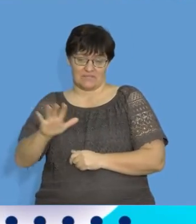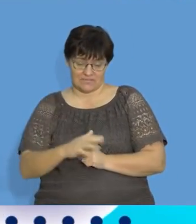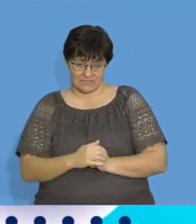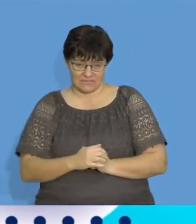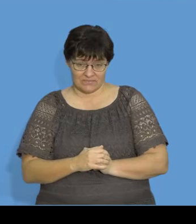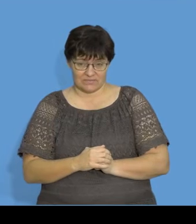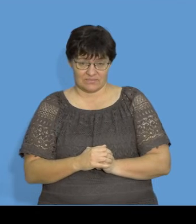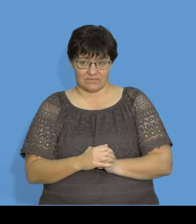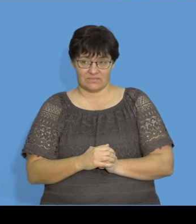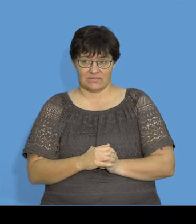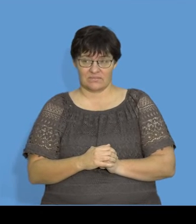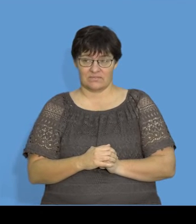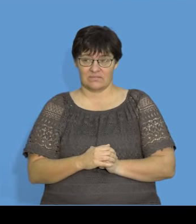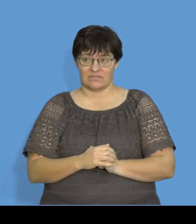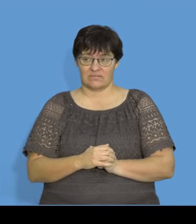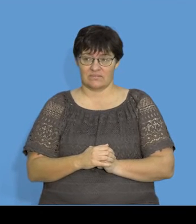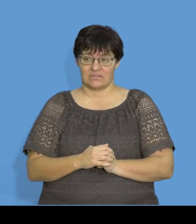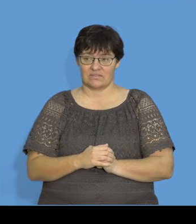2.75. So,